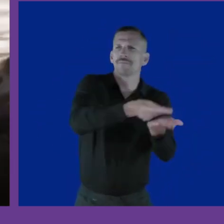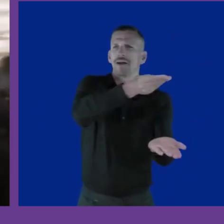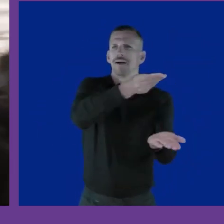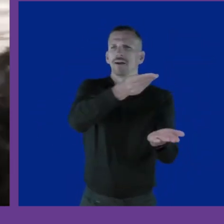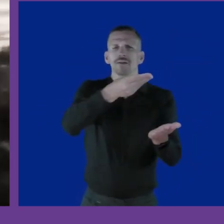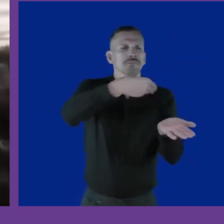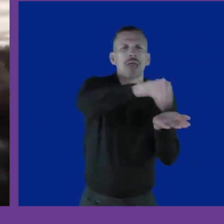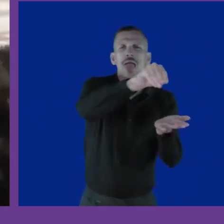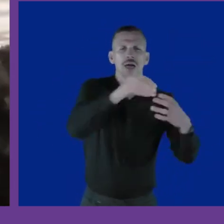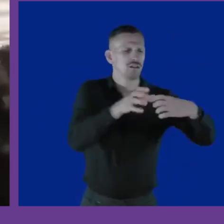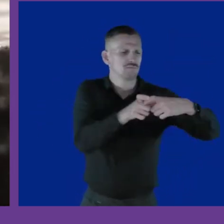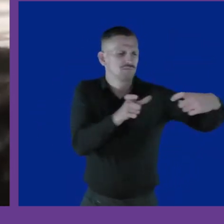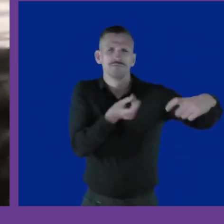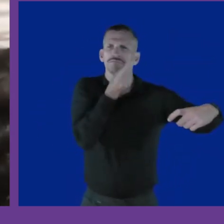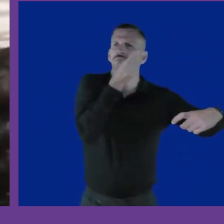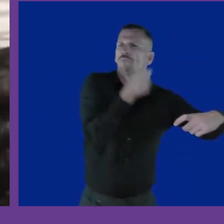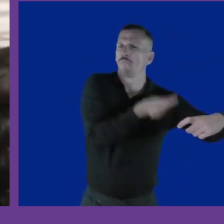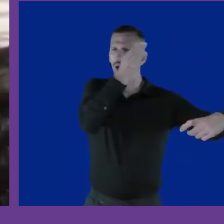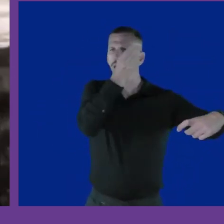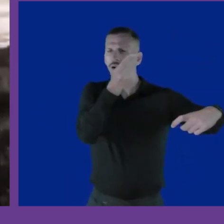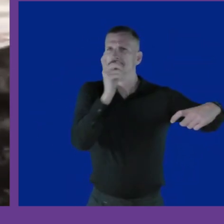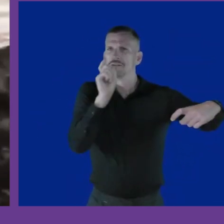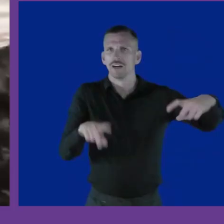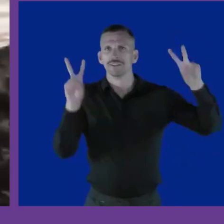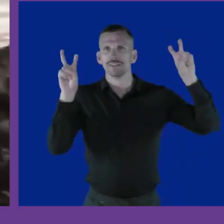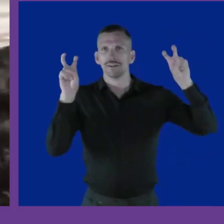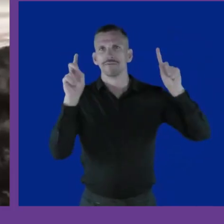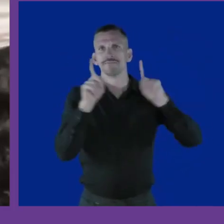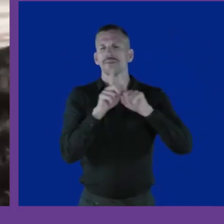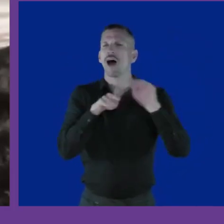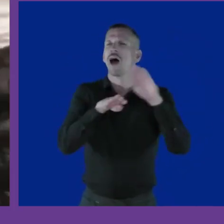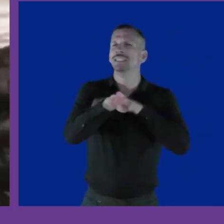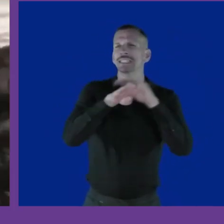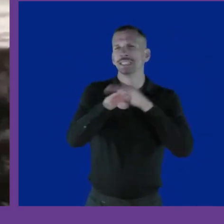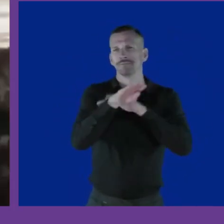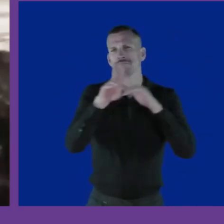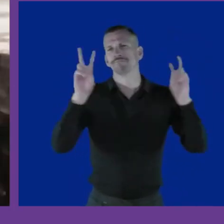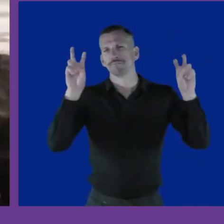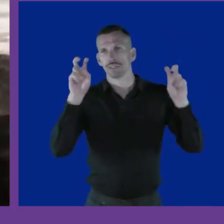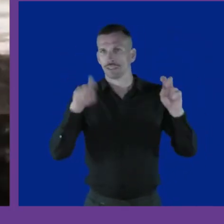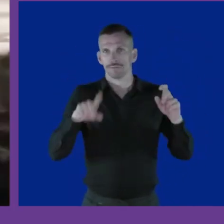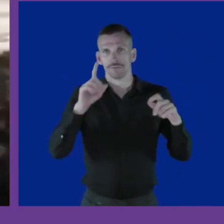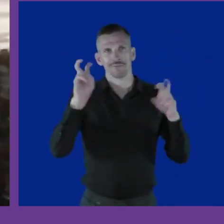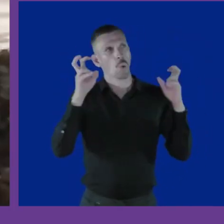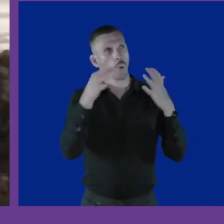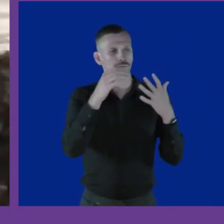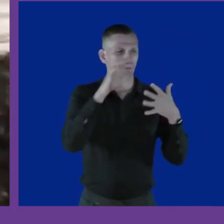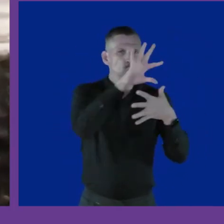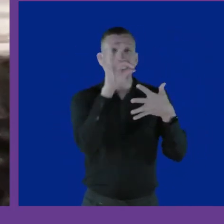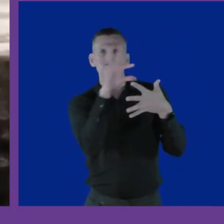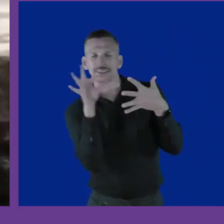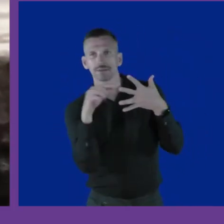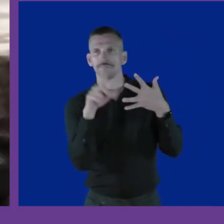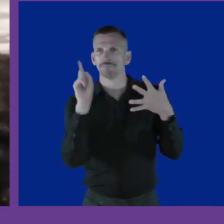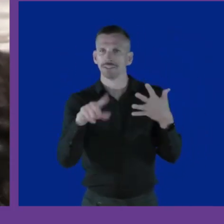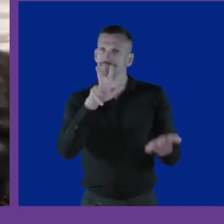the accessibility option, you have two choices. Actually, in France, you will have